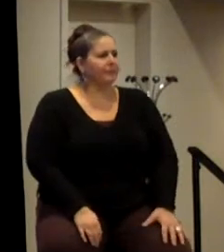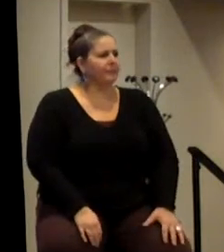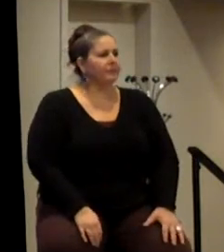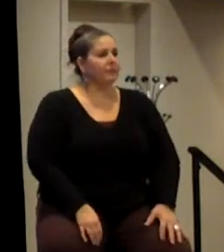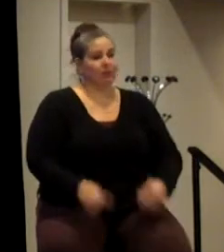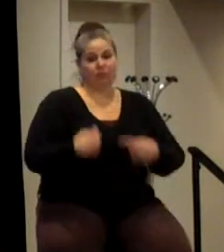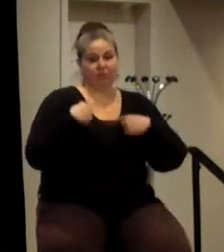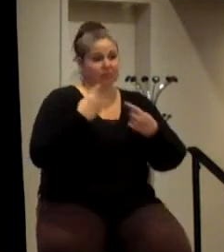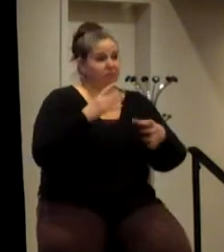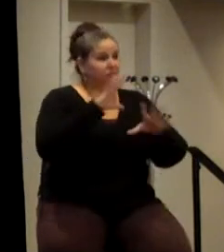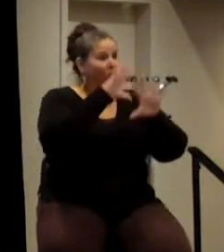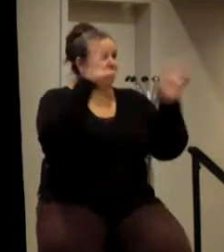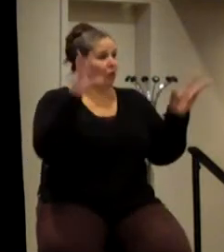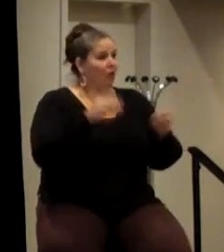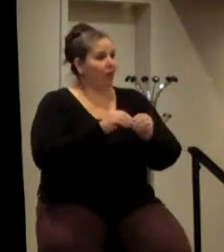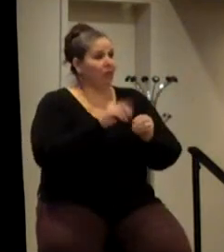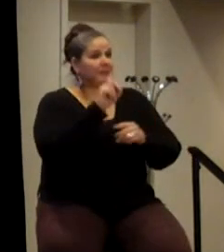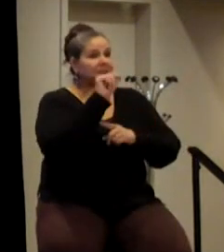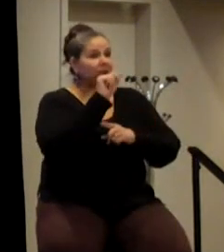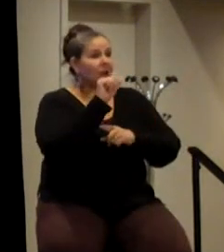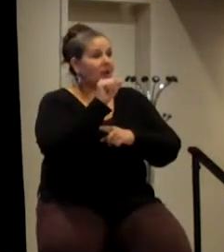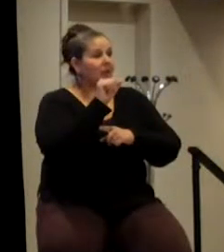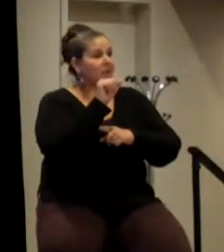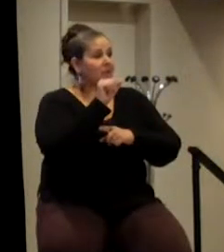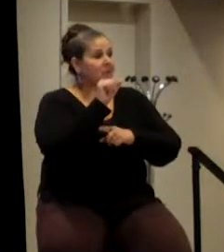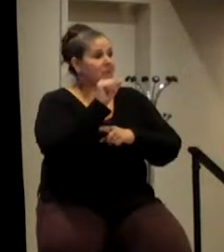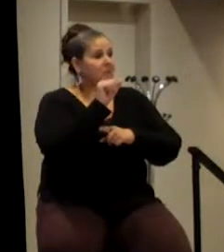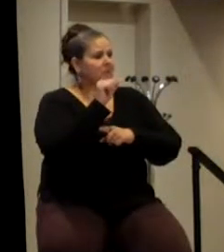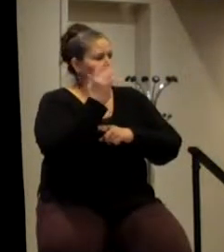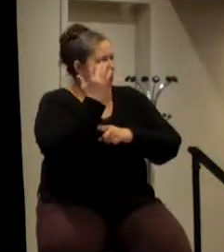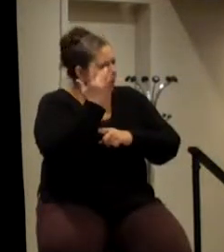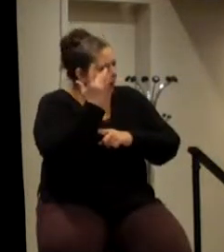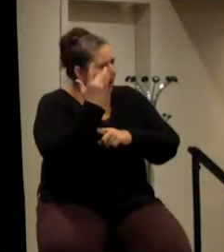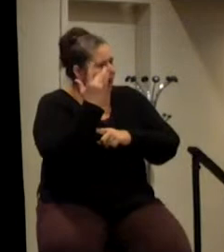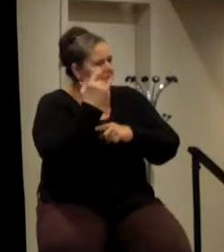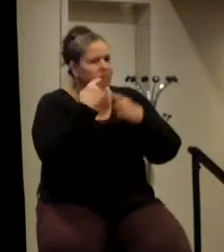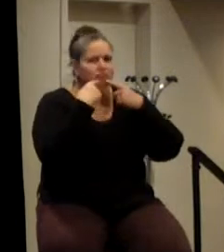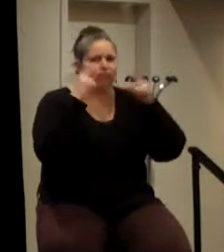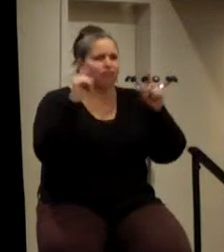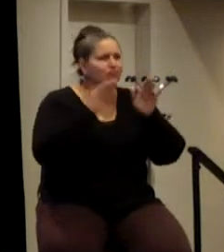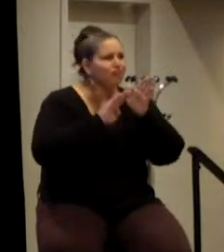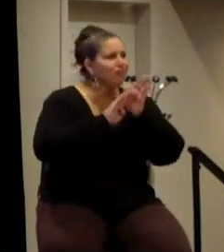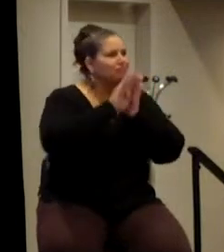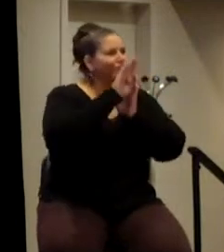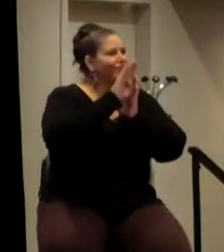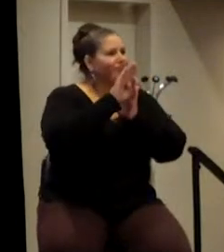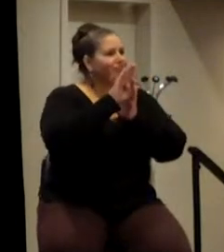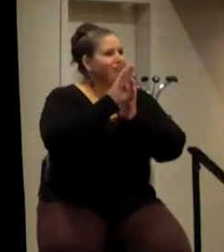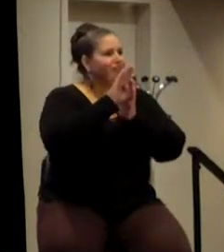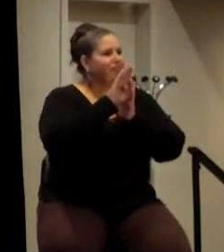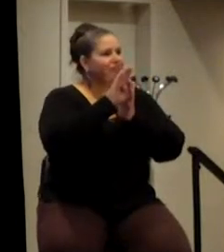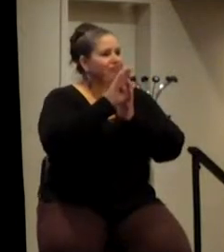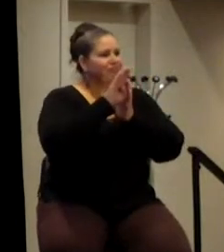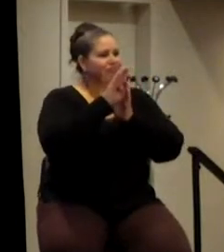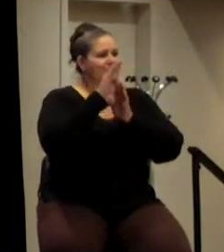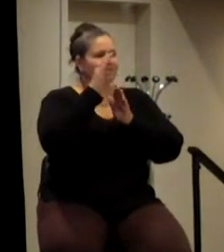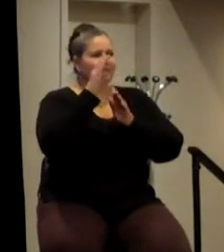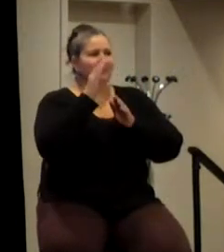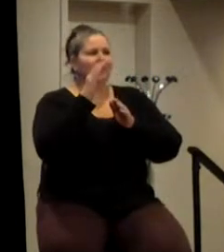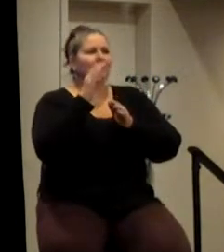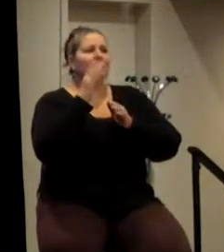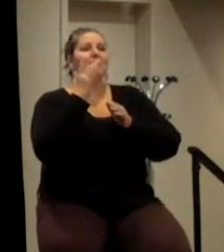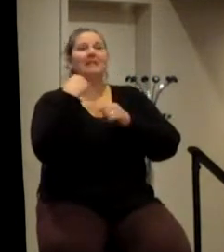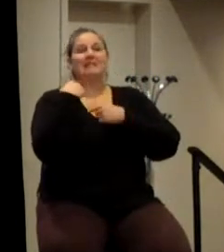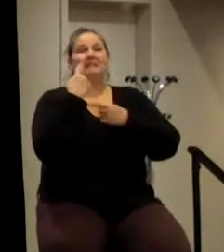we've had a lot of success, specifically after the Thanksgiving